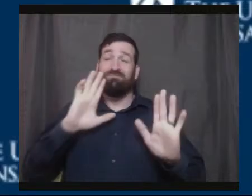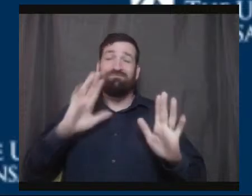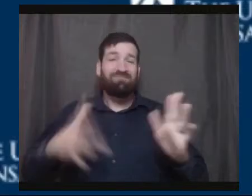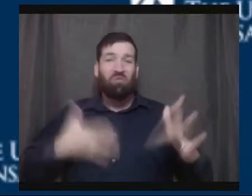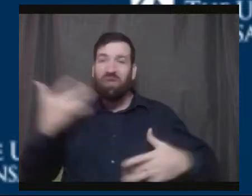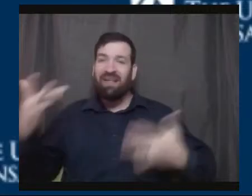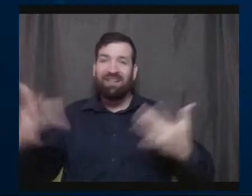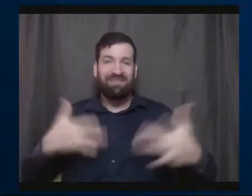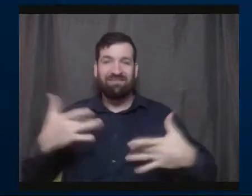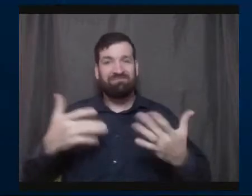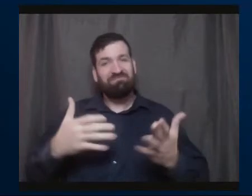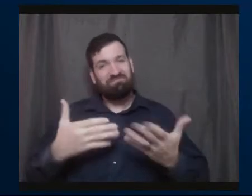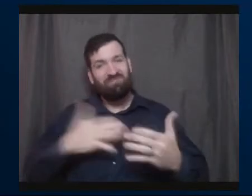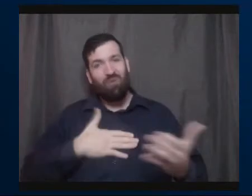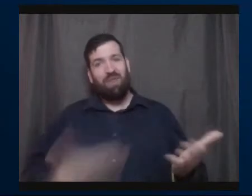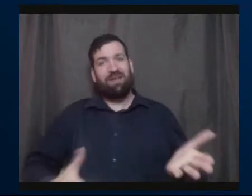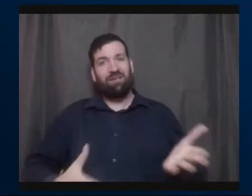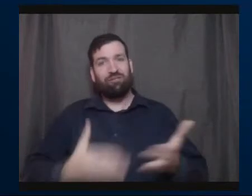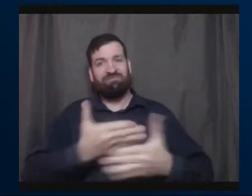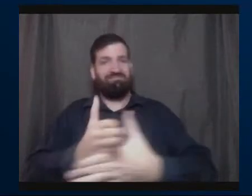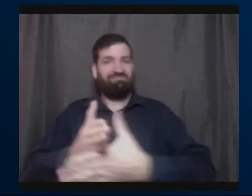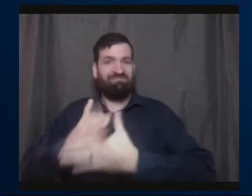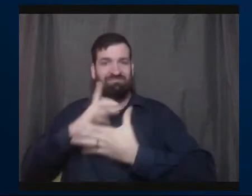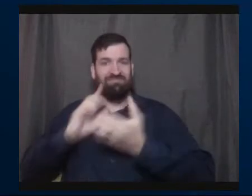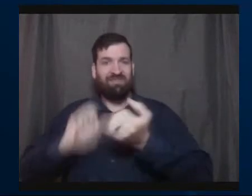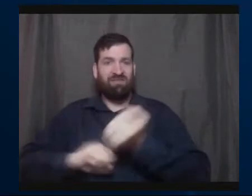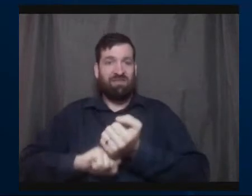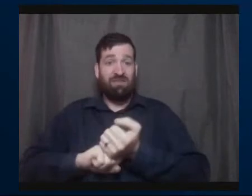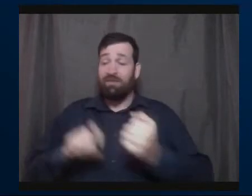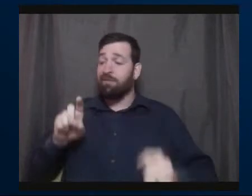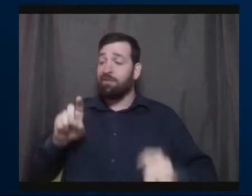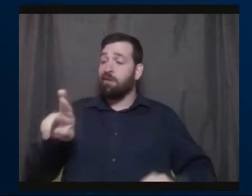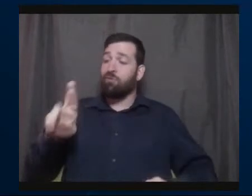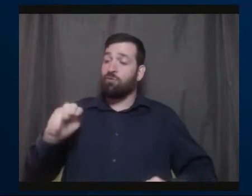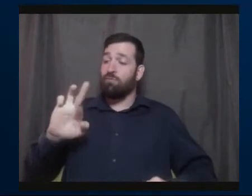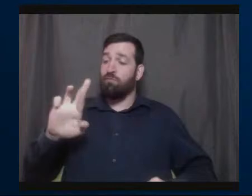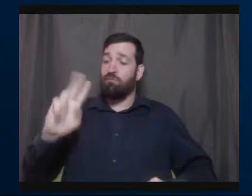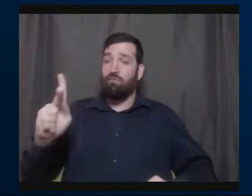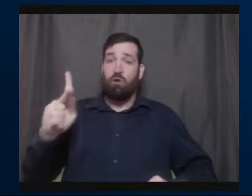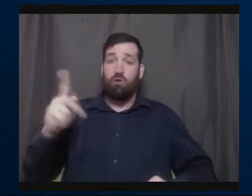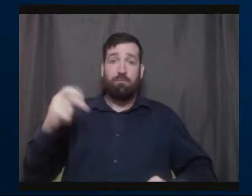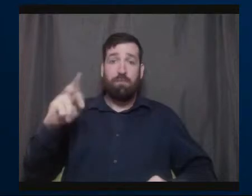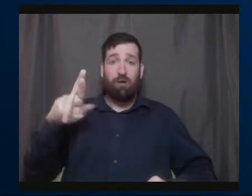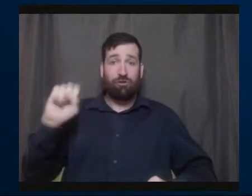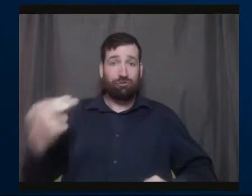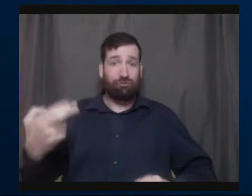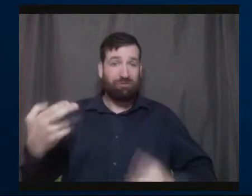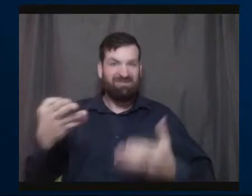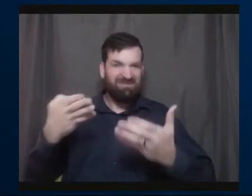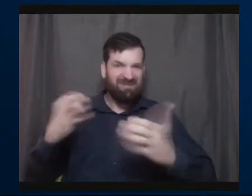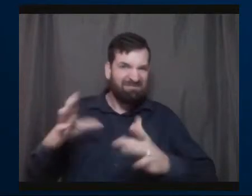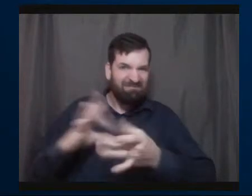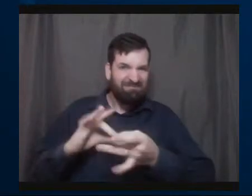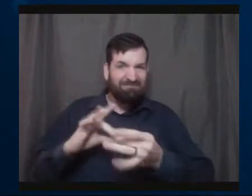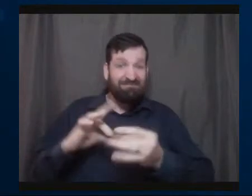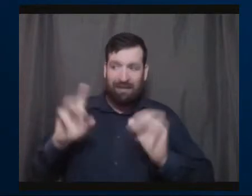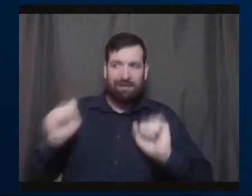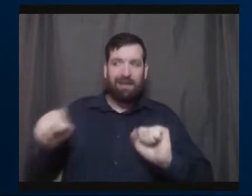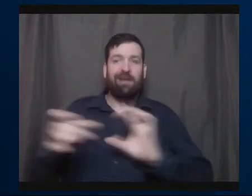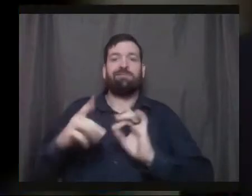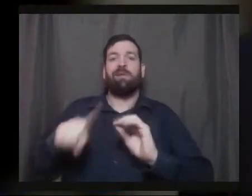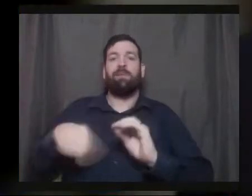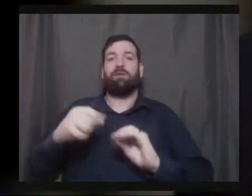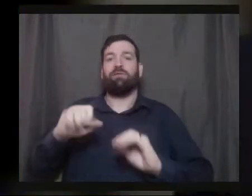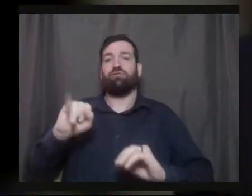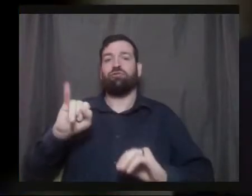as well. Dr. Mark Parrish, I'm going to let you have a final thought. How, and you can say something about the Jayhawks if you want. Oh,